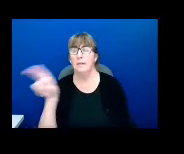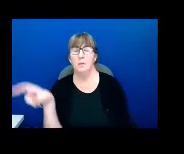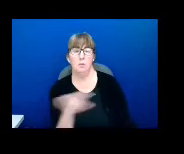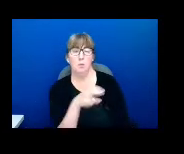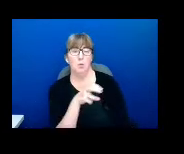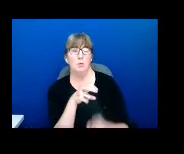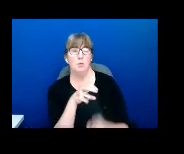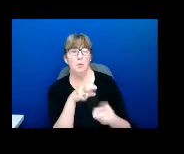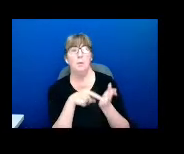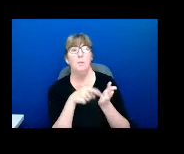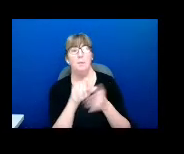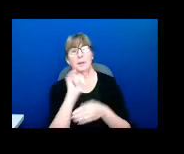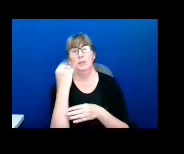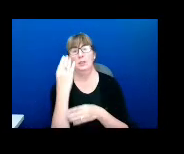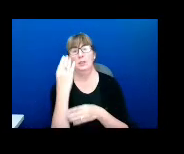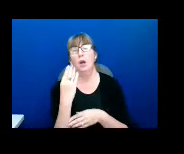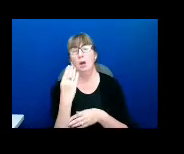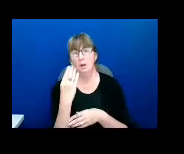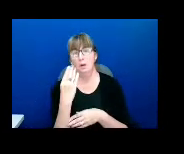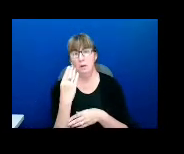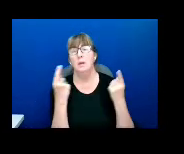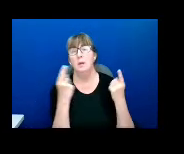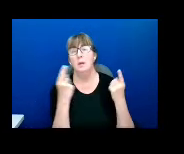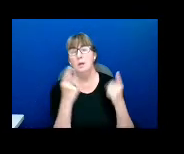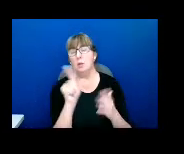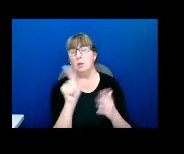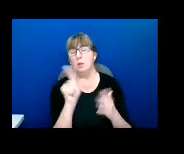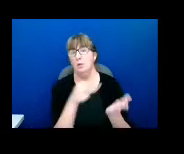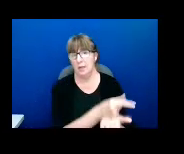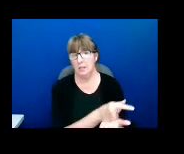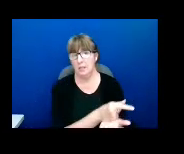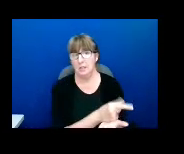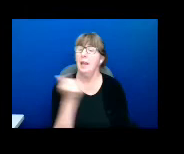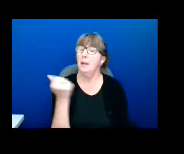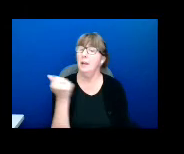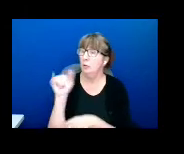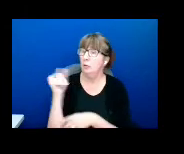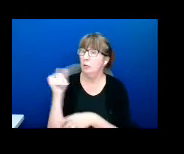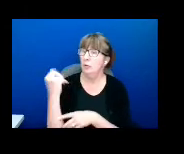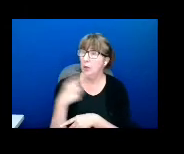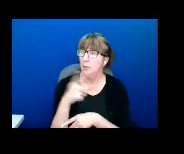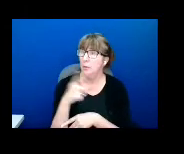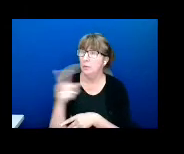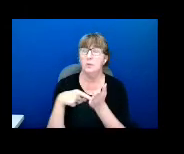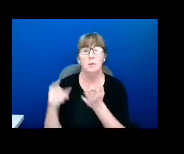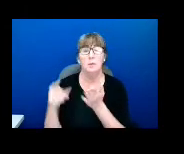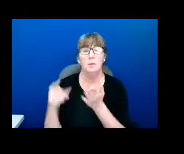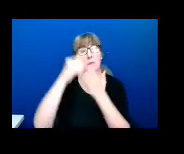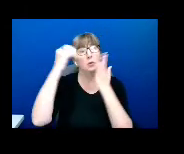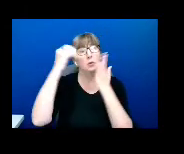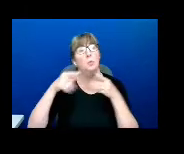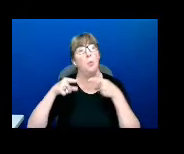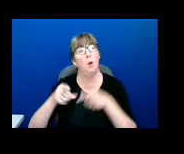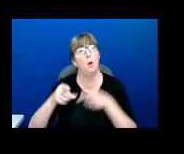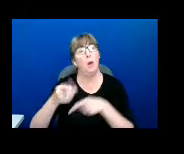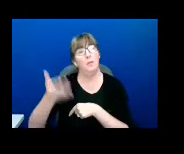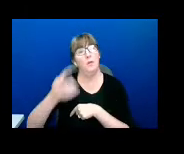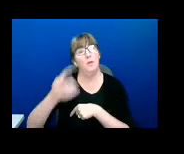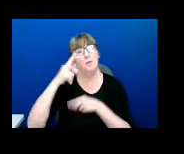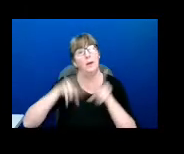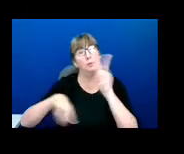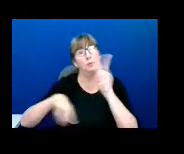job upon graduation. And I've also had a couple of job sites that just paid the students while they were there for exploration, but that's